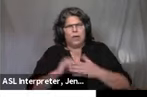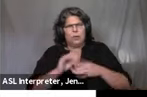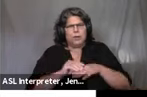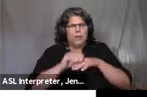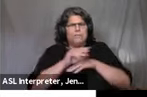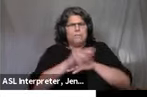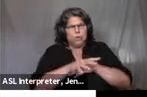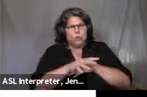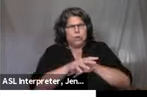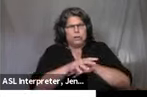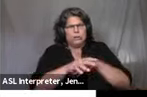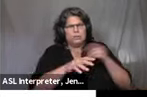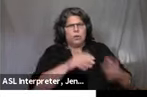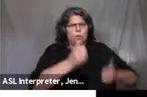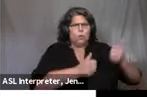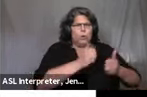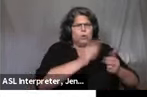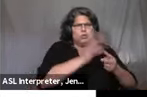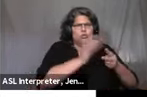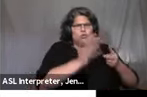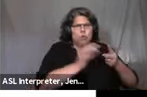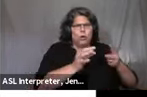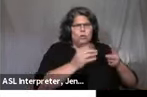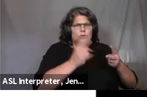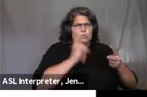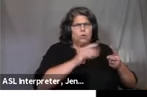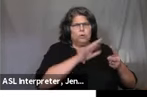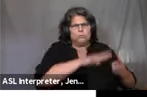I see. No, I don't think it would,